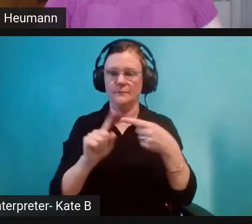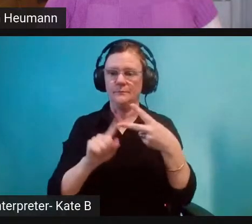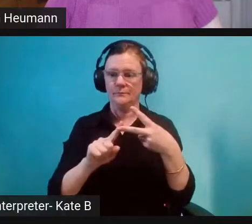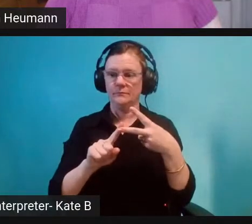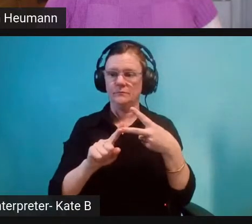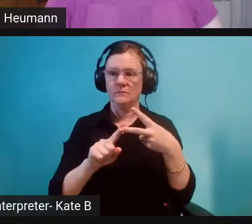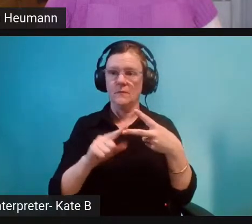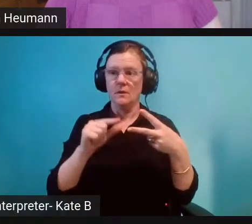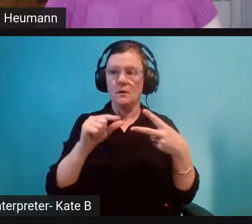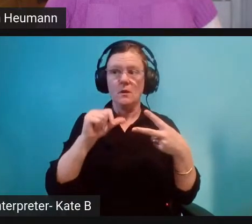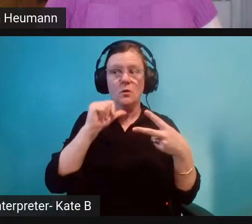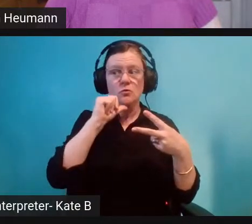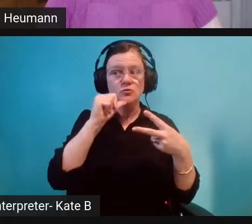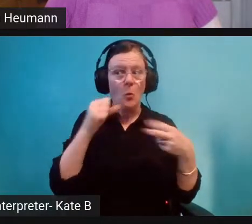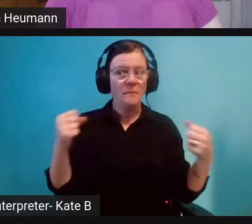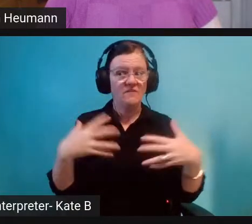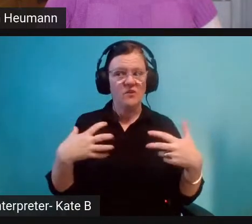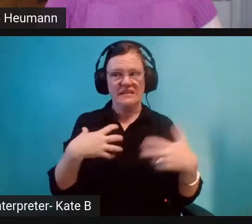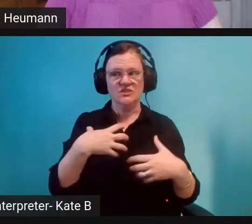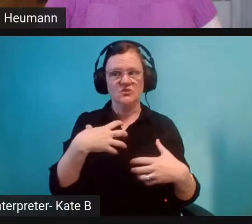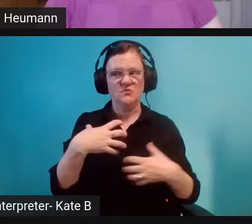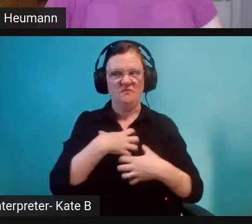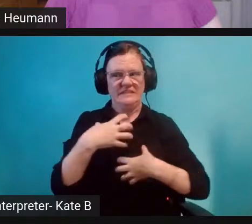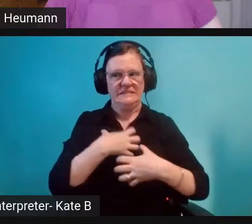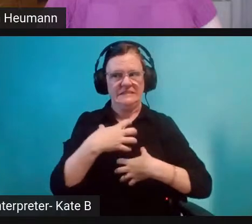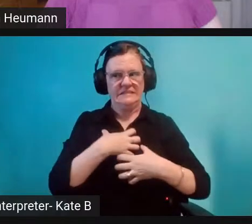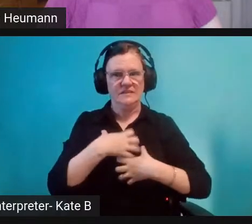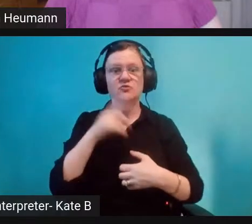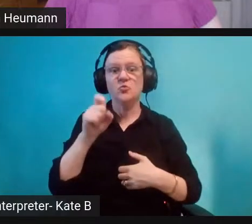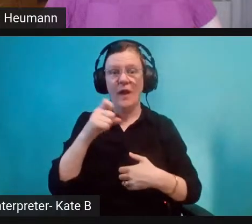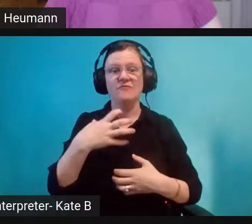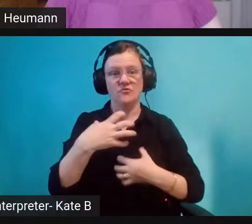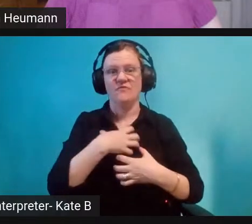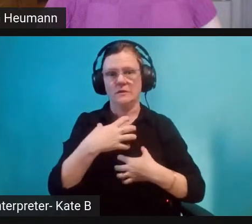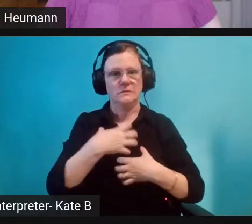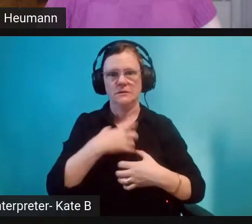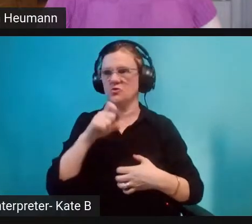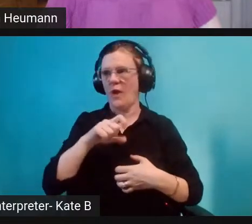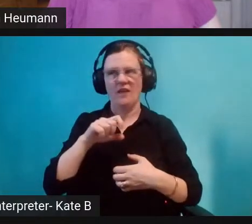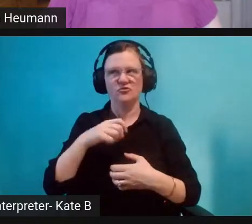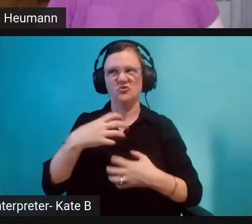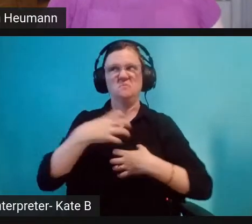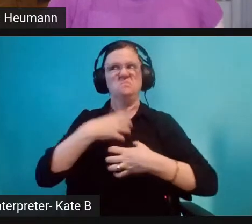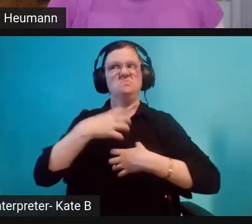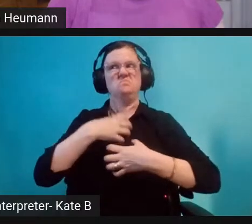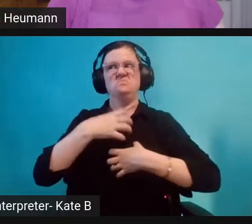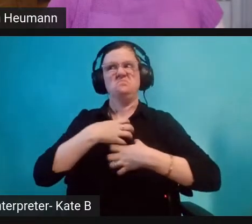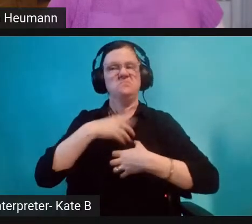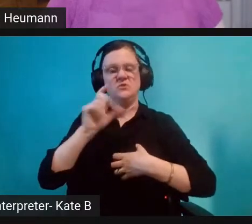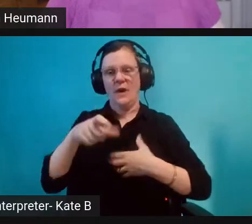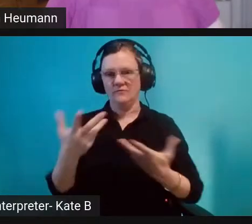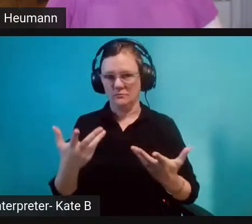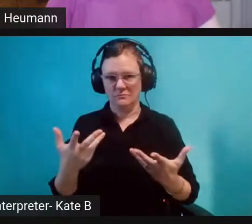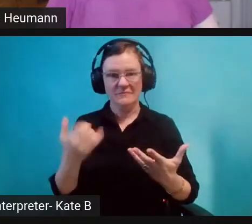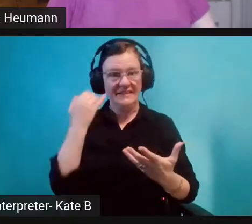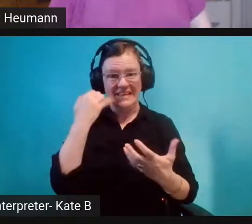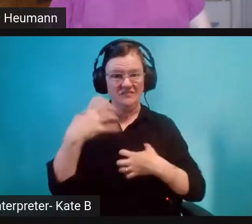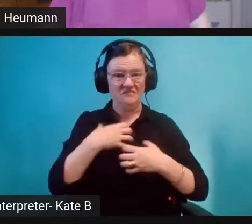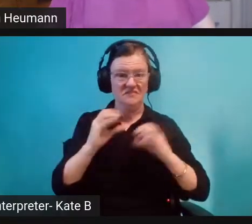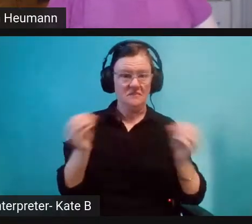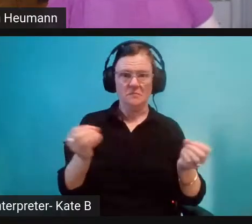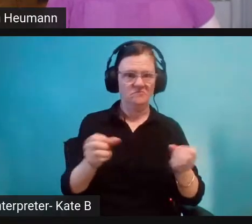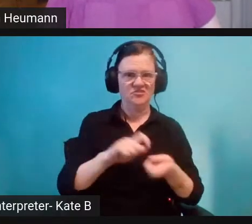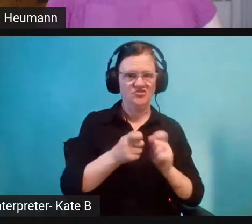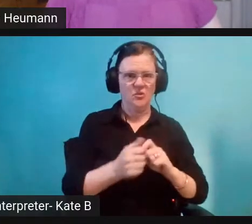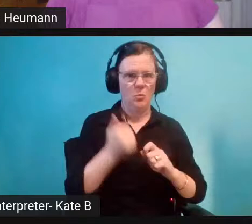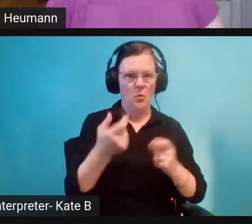a fuss. You're going to have to make a fuss. That's going to have to happen. Change only happens when you make a fuss. Number 3, do what you